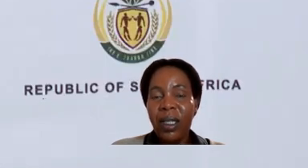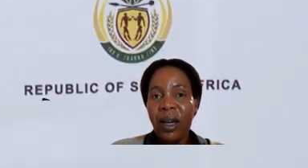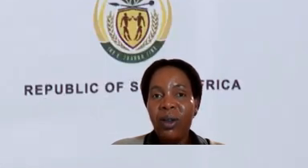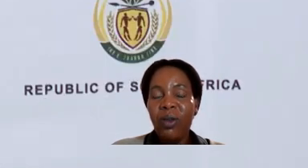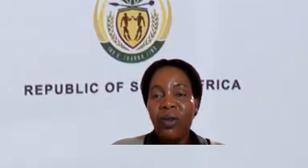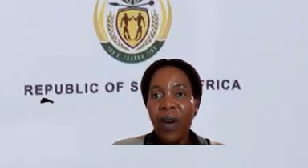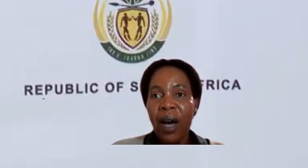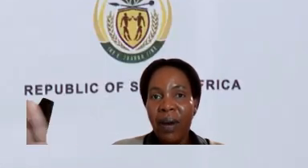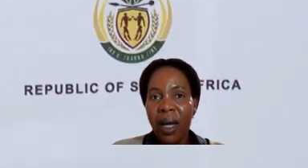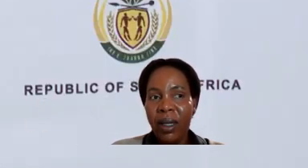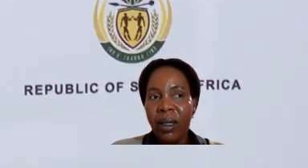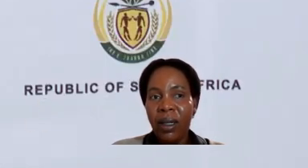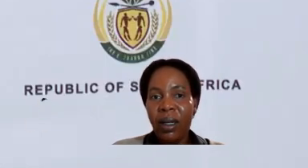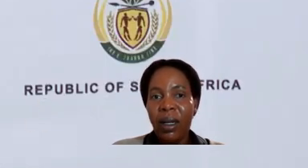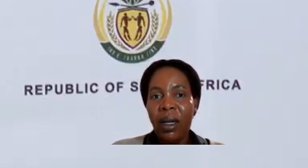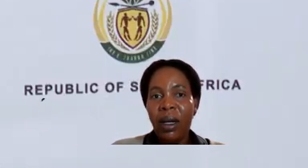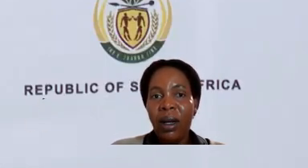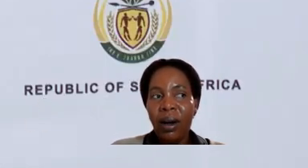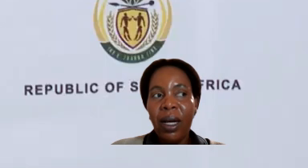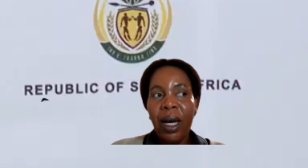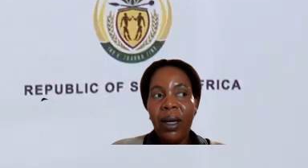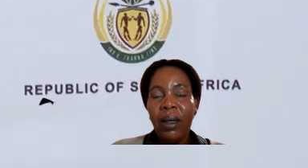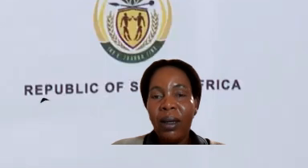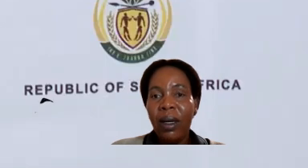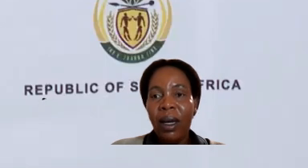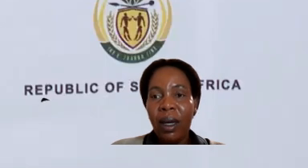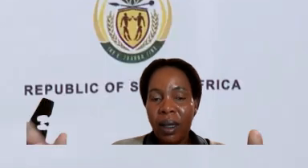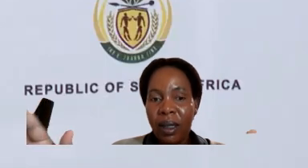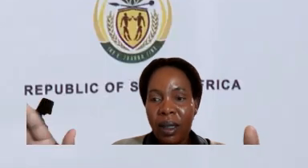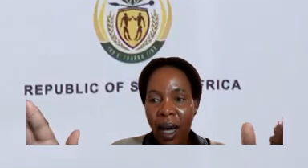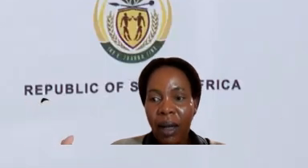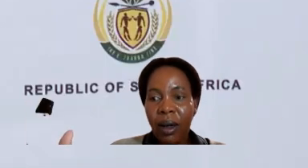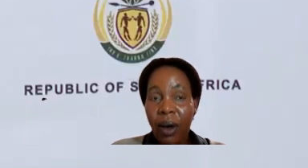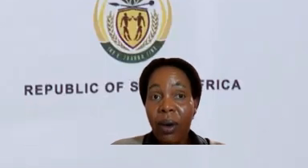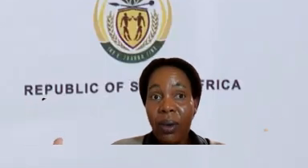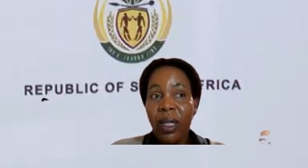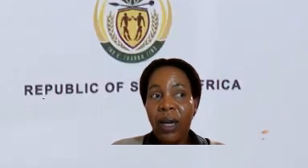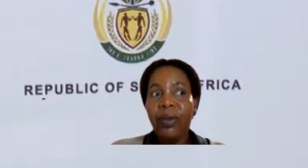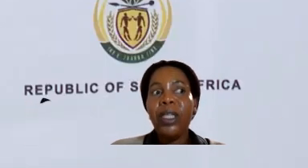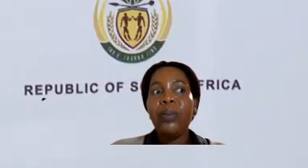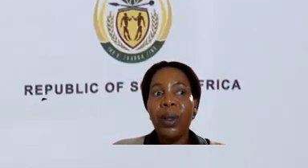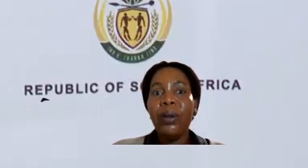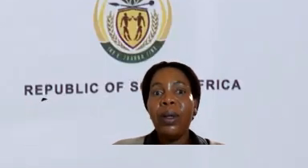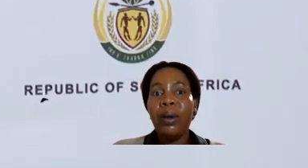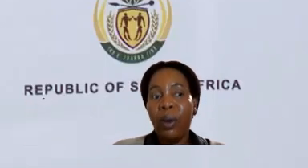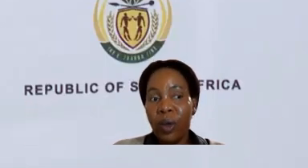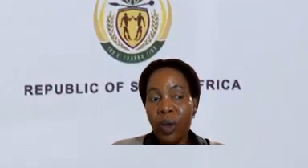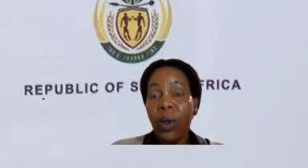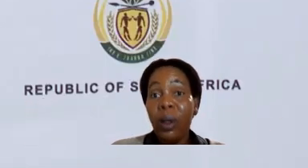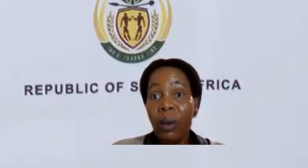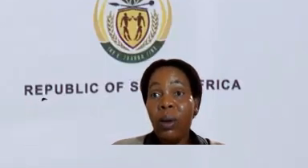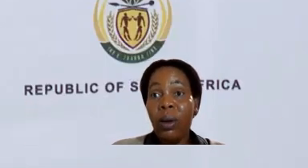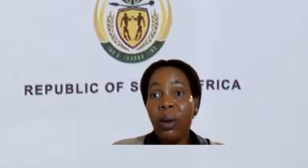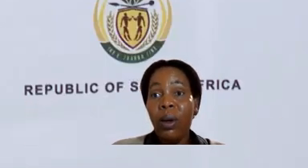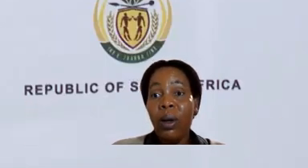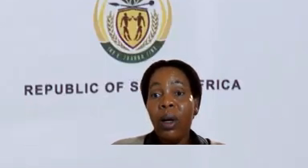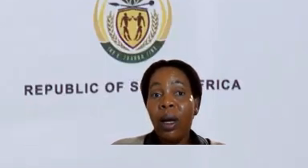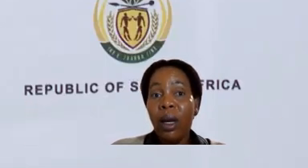are centered to far right. Okay? It is that close. If this bill goes